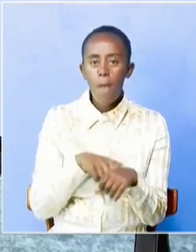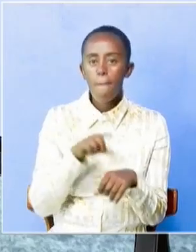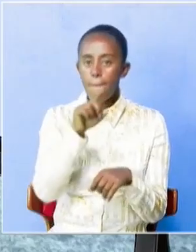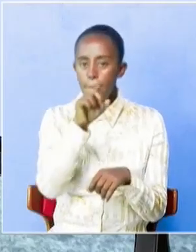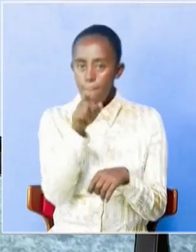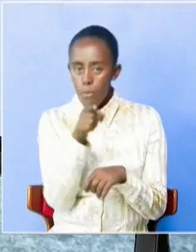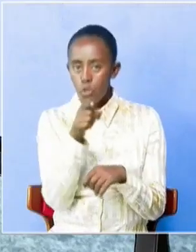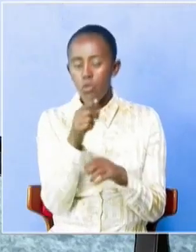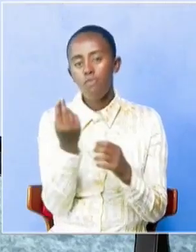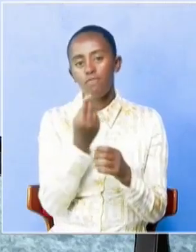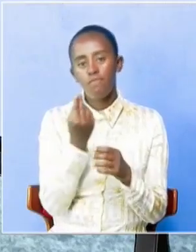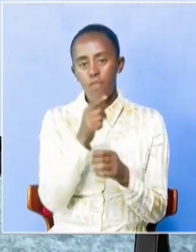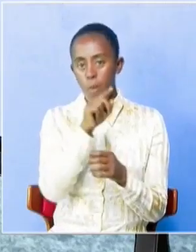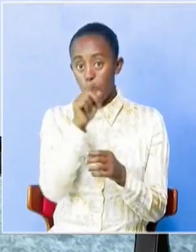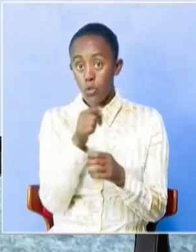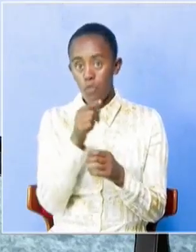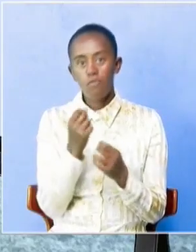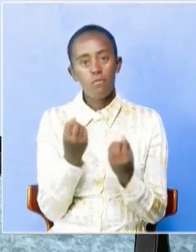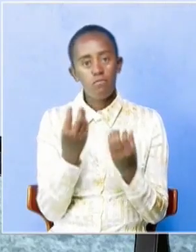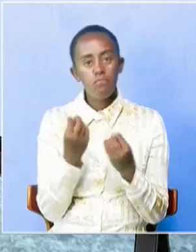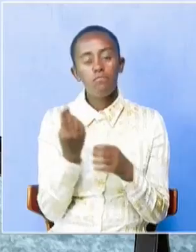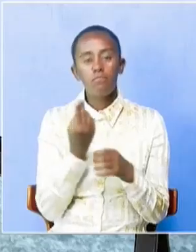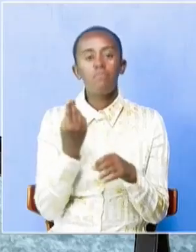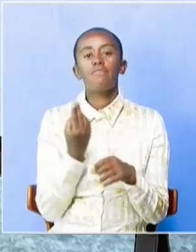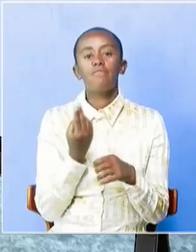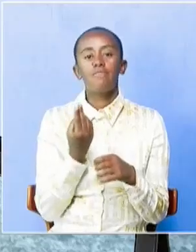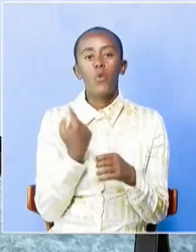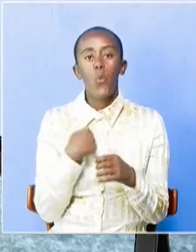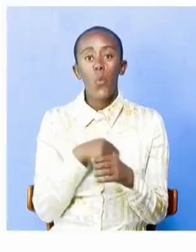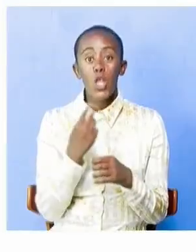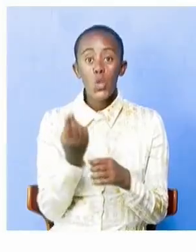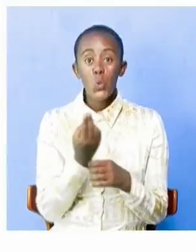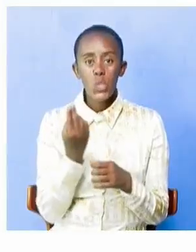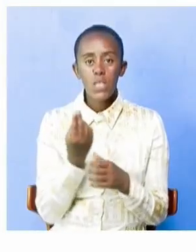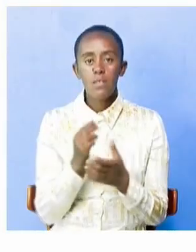use apostrophes. So we use them.